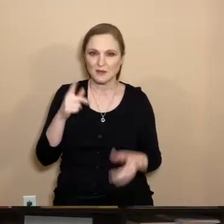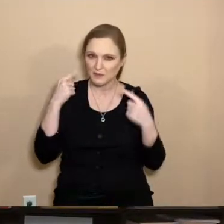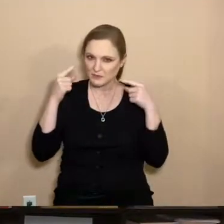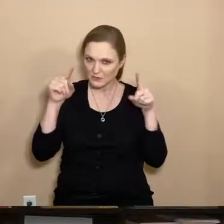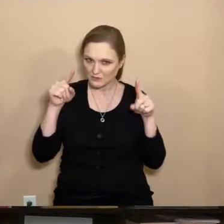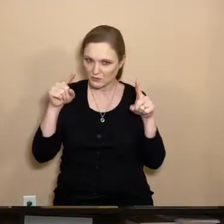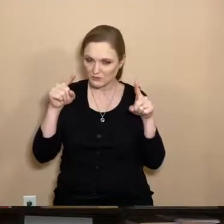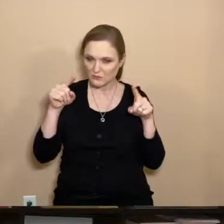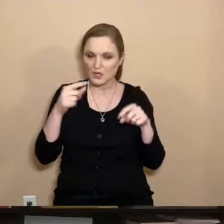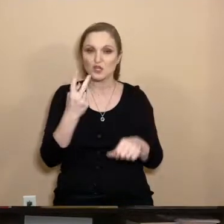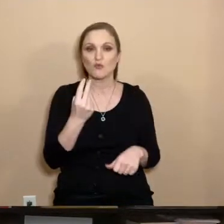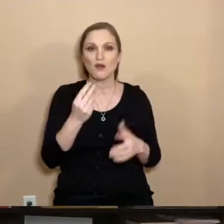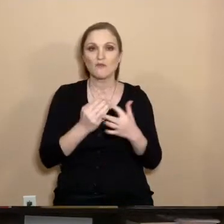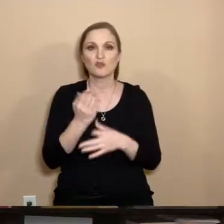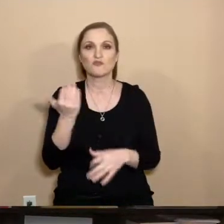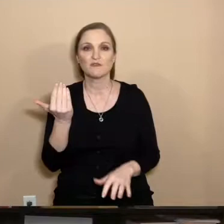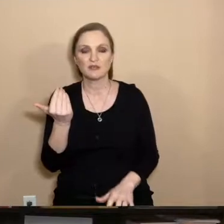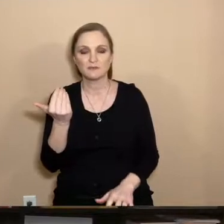down to verses 12 through 15.